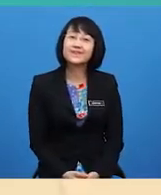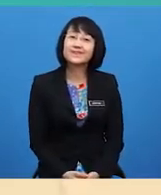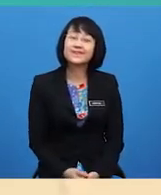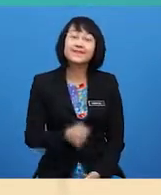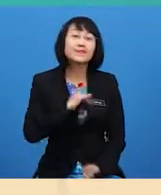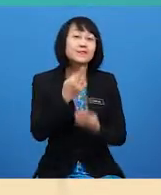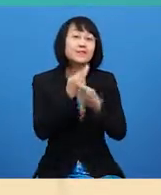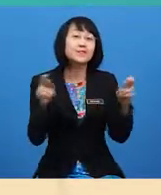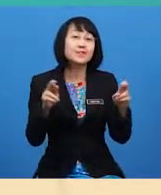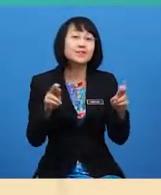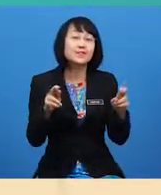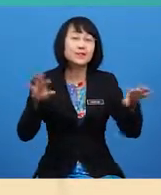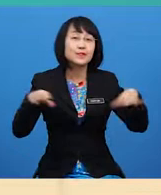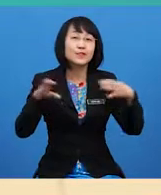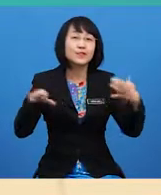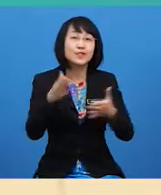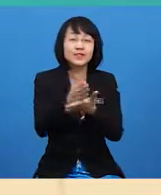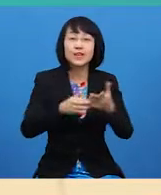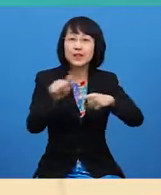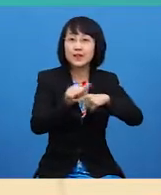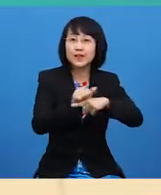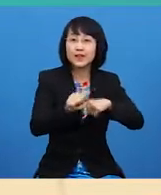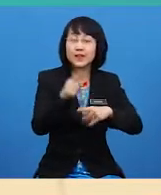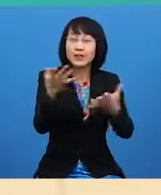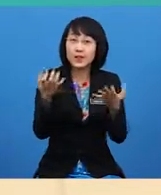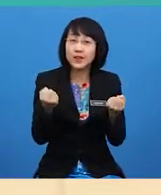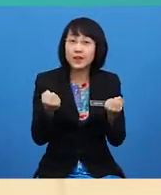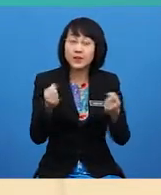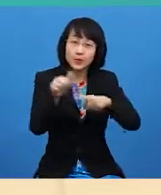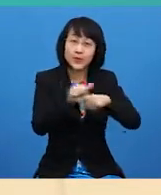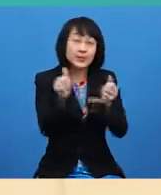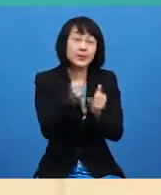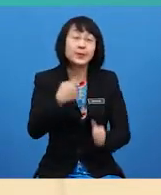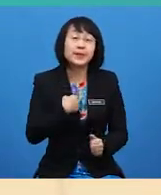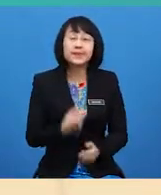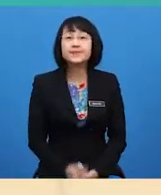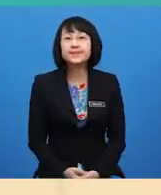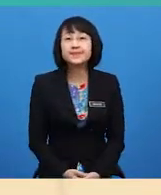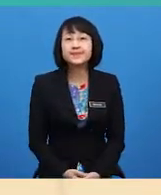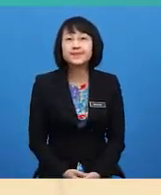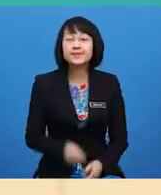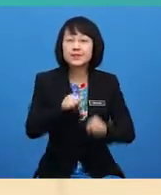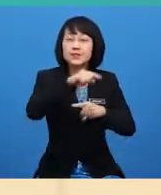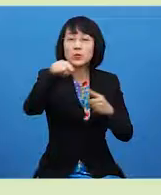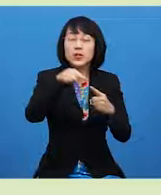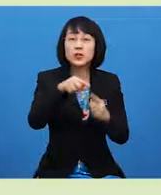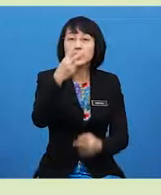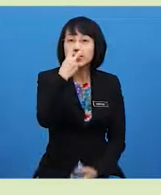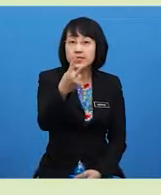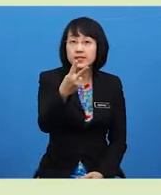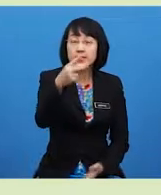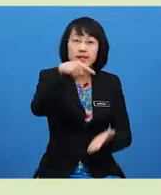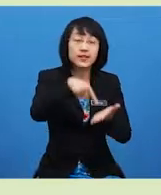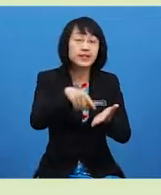I'm ready to do some practice. Do you want to practice with me? So, when you see